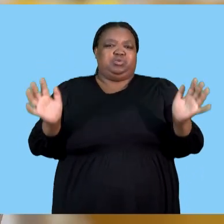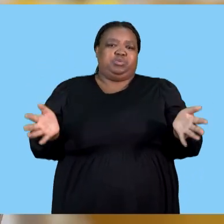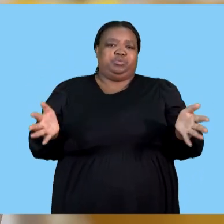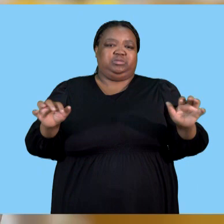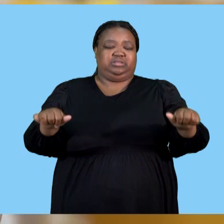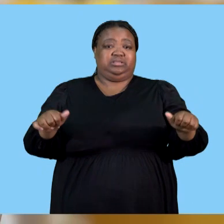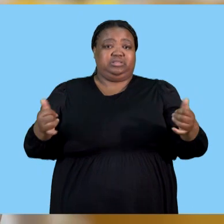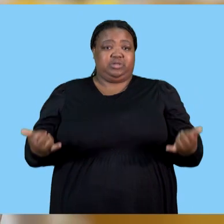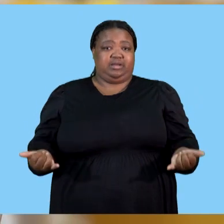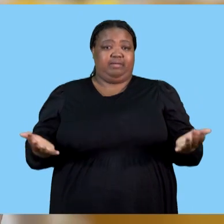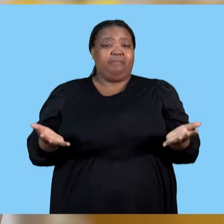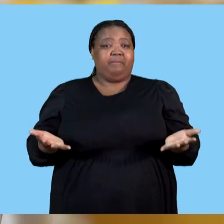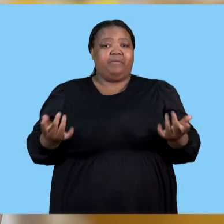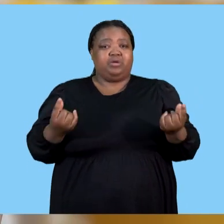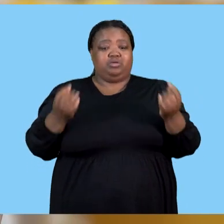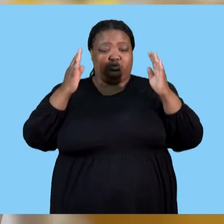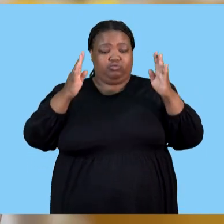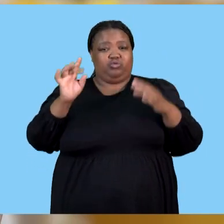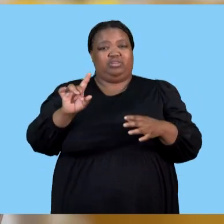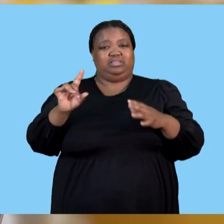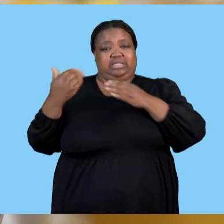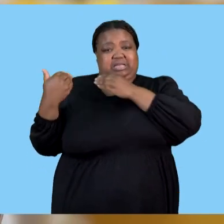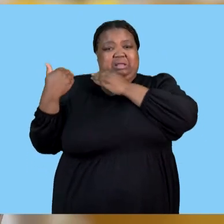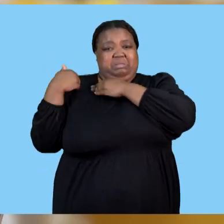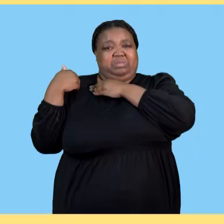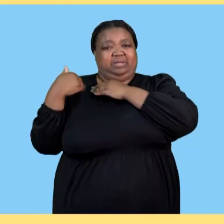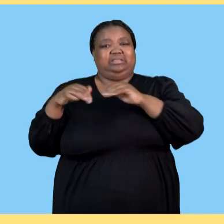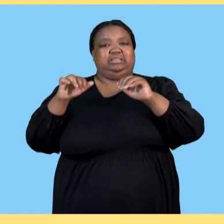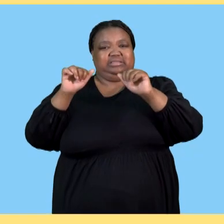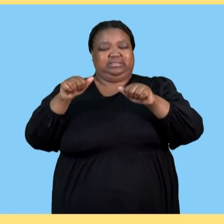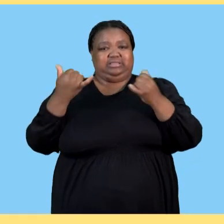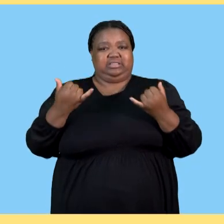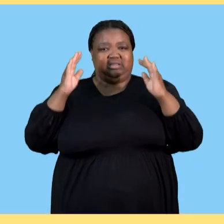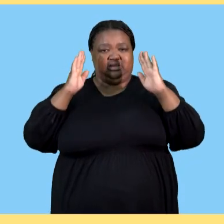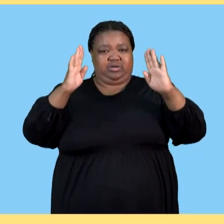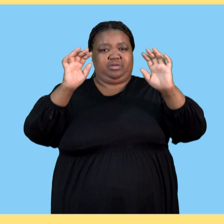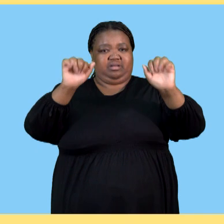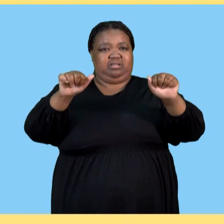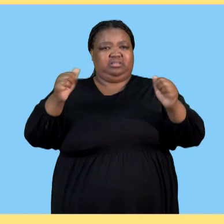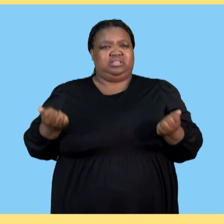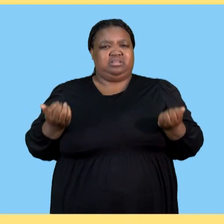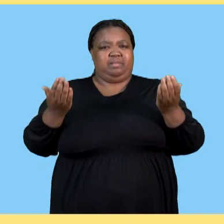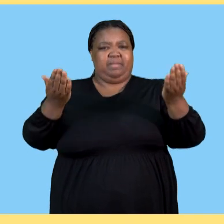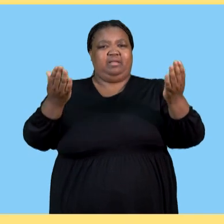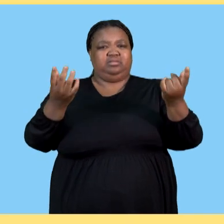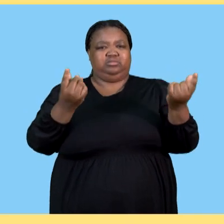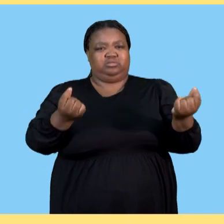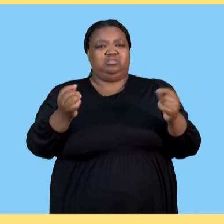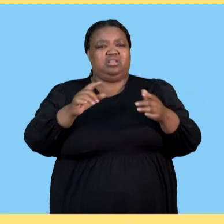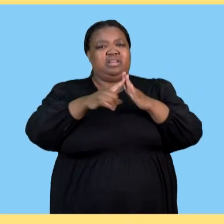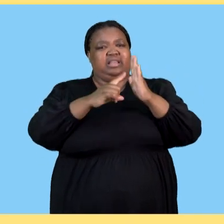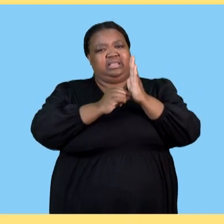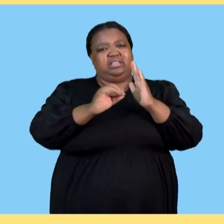to look at our non-current liabilities. And we're given an extract from the pre-adjustment trial balance of Brixton Suppliers on